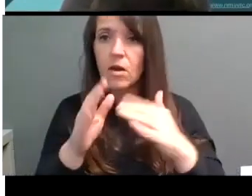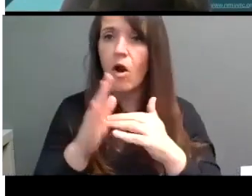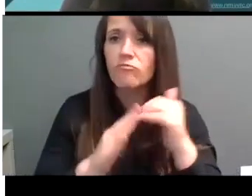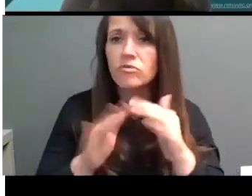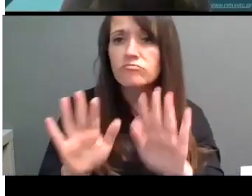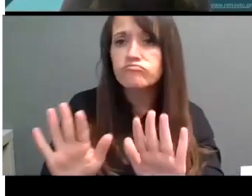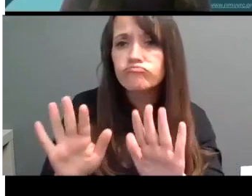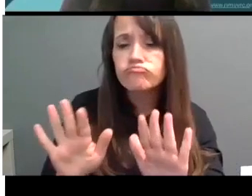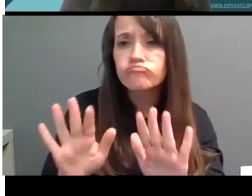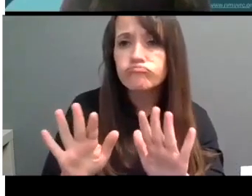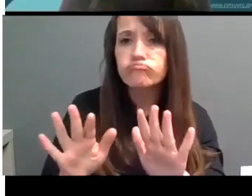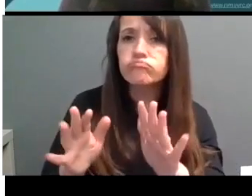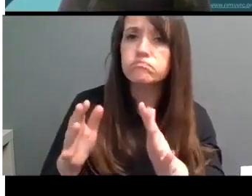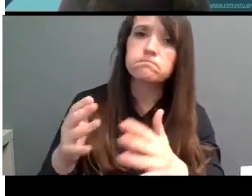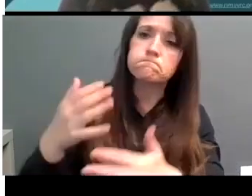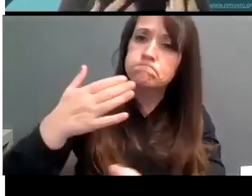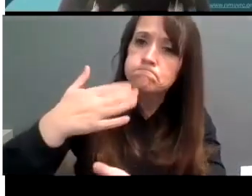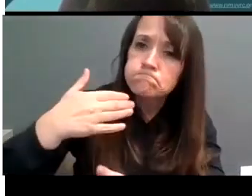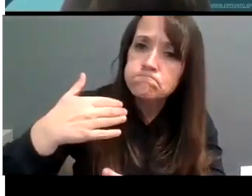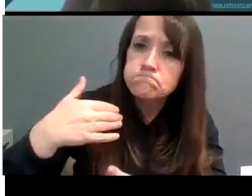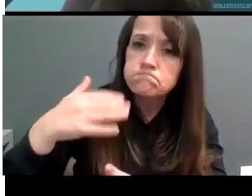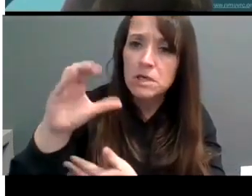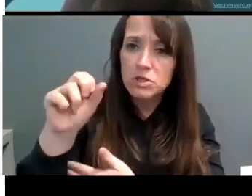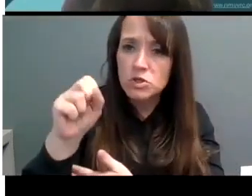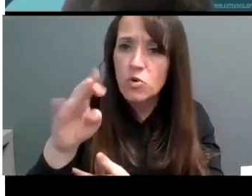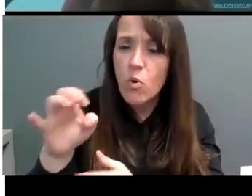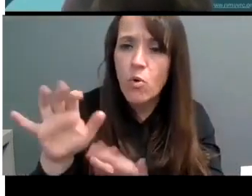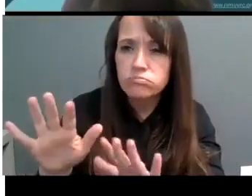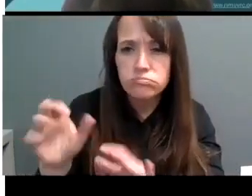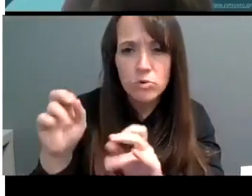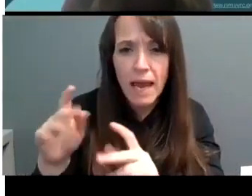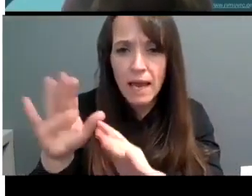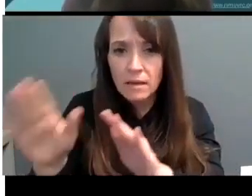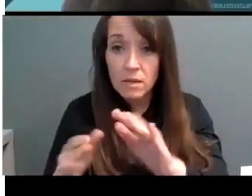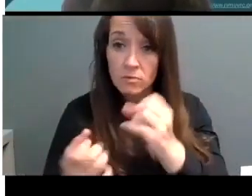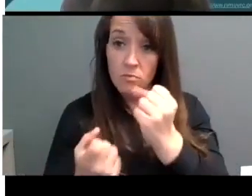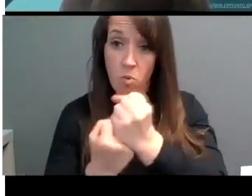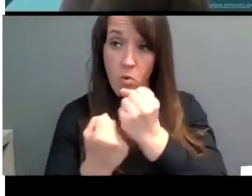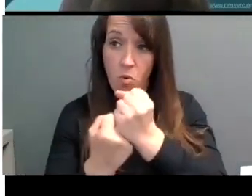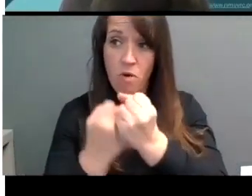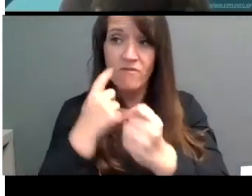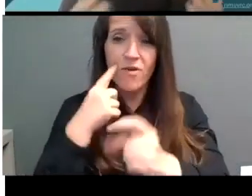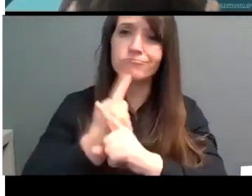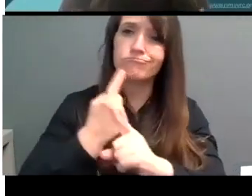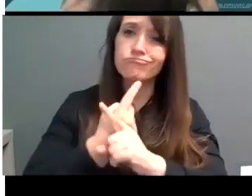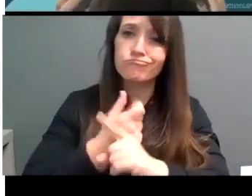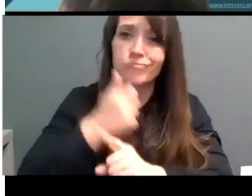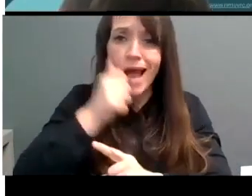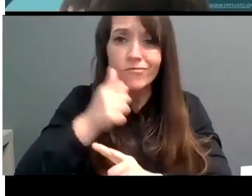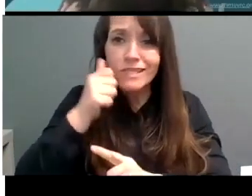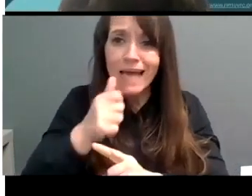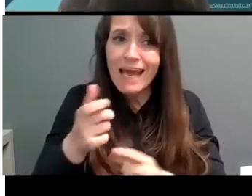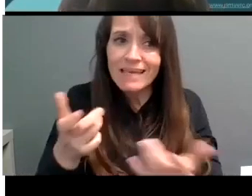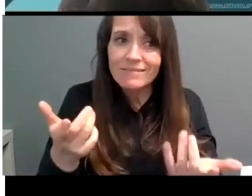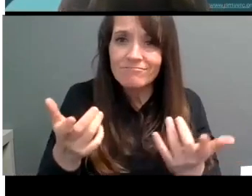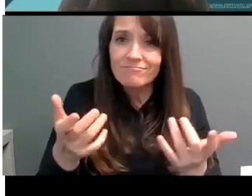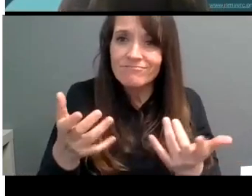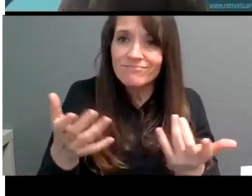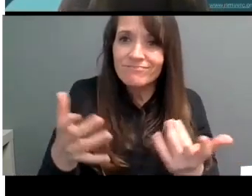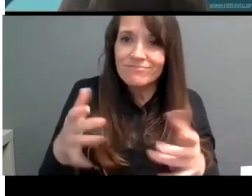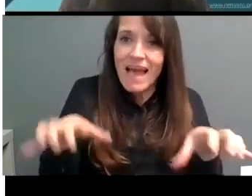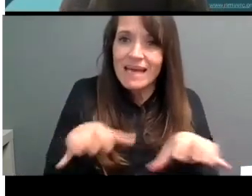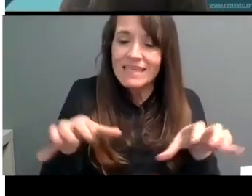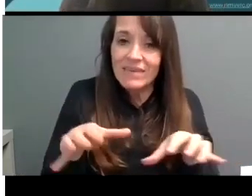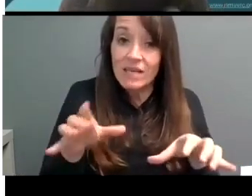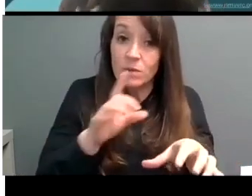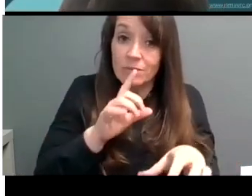consoling those that are in need, providing support for practical tasks. So many people may need actual logistical support to be